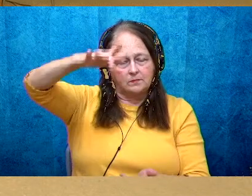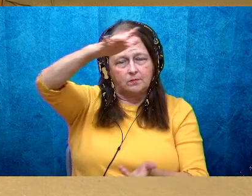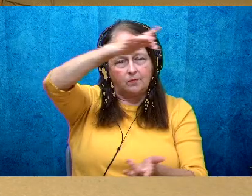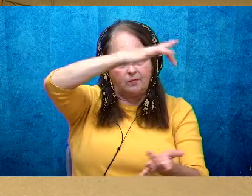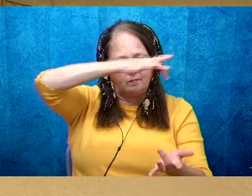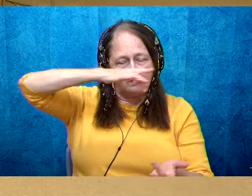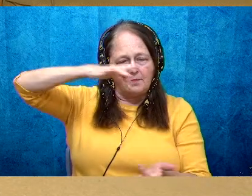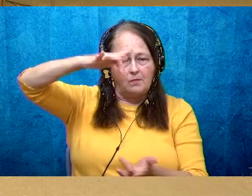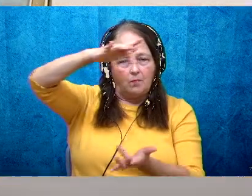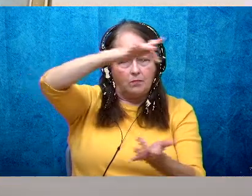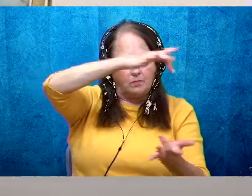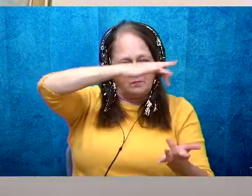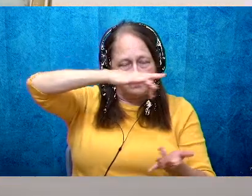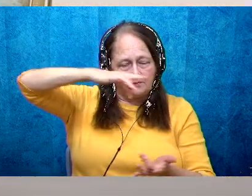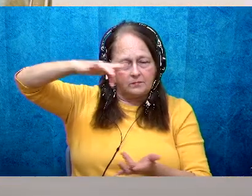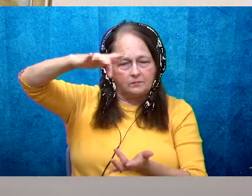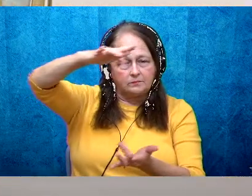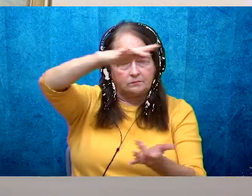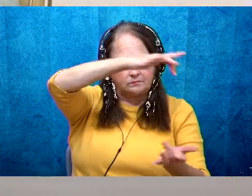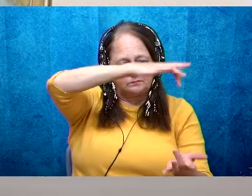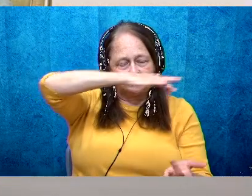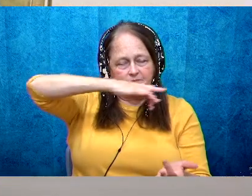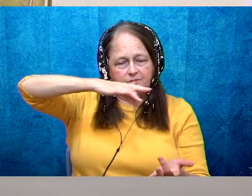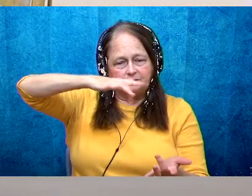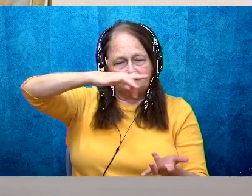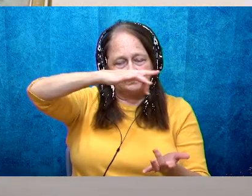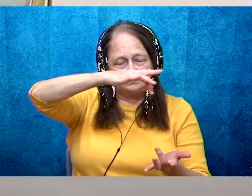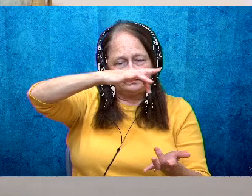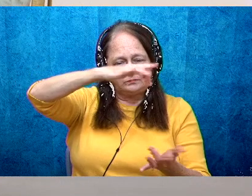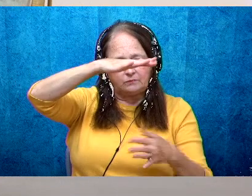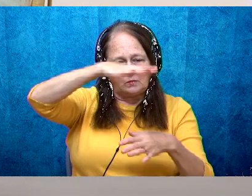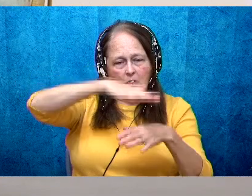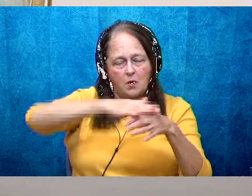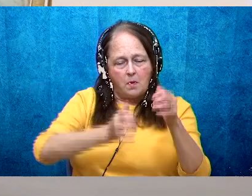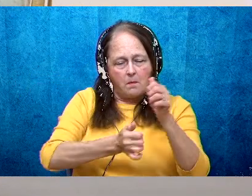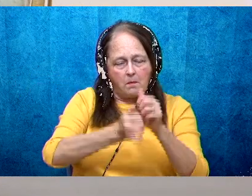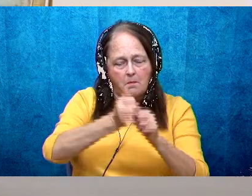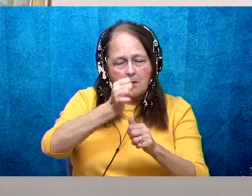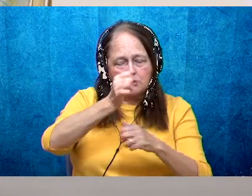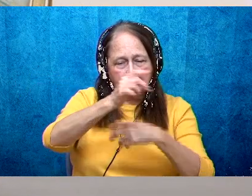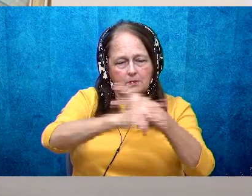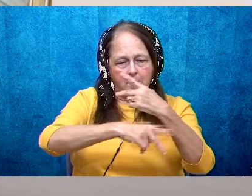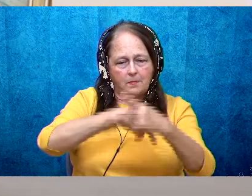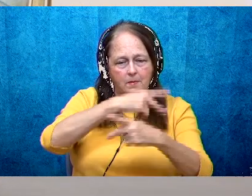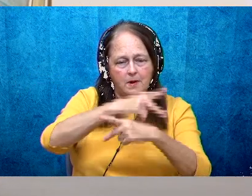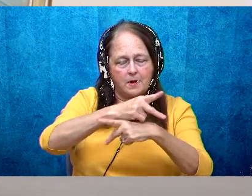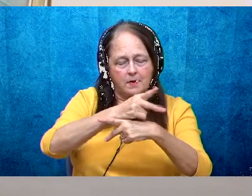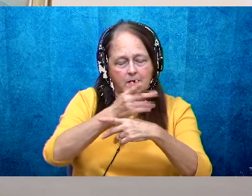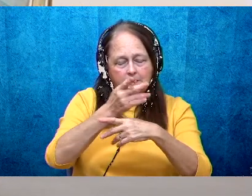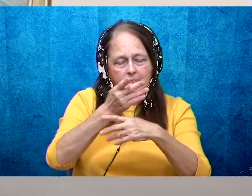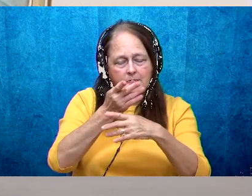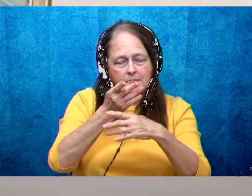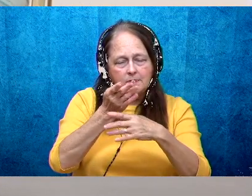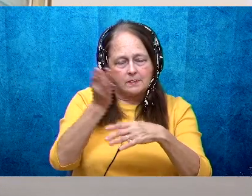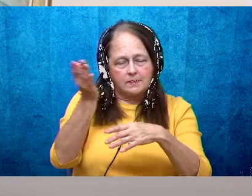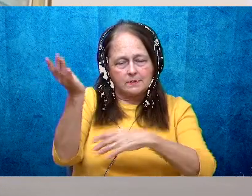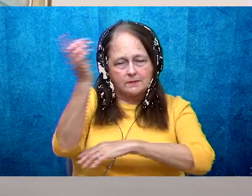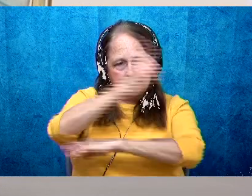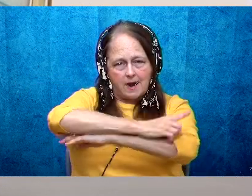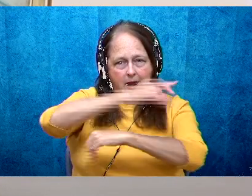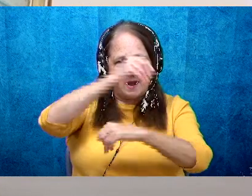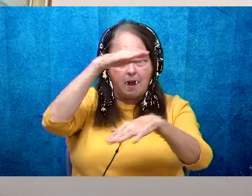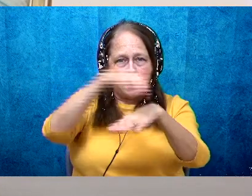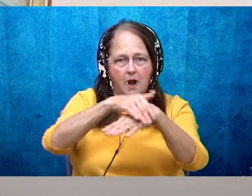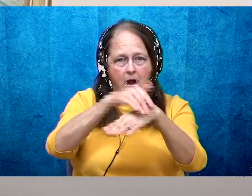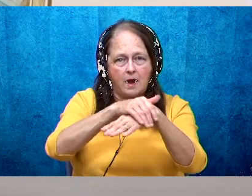is just a spinning motion. And this causes on most planets day and night, because the side of the